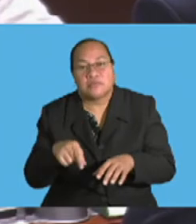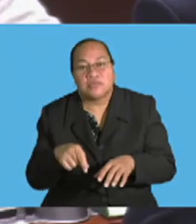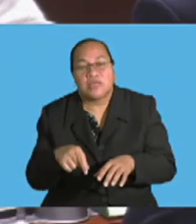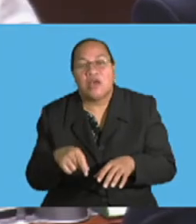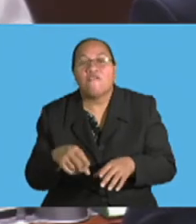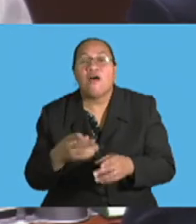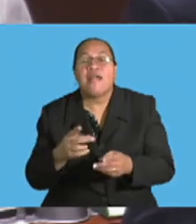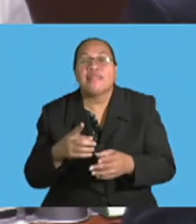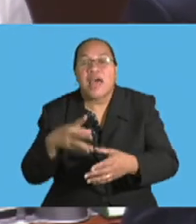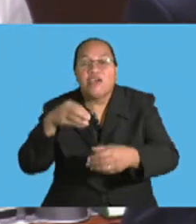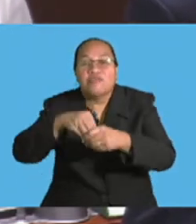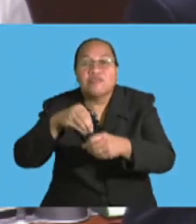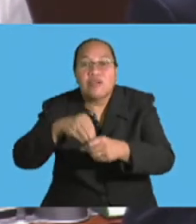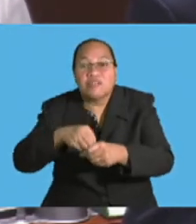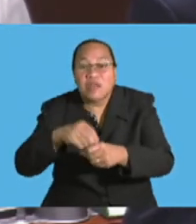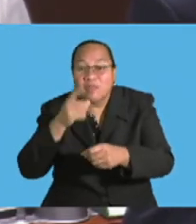owners,